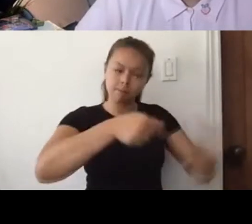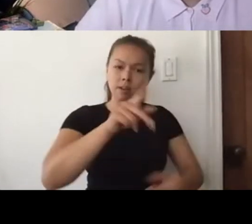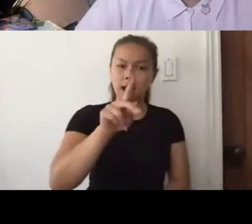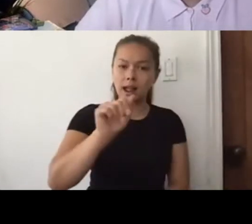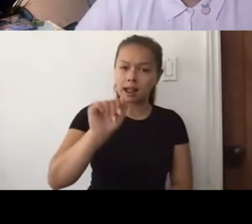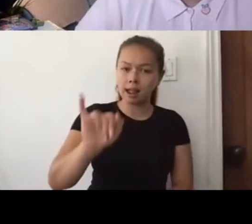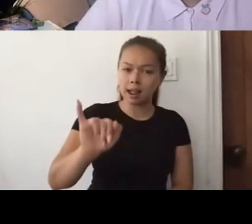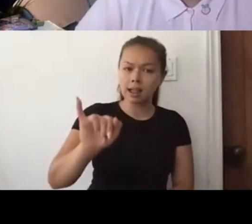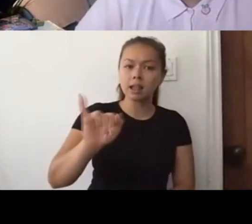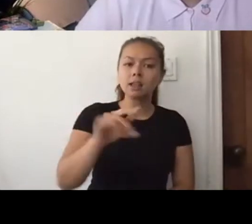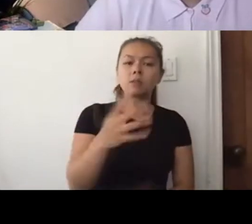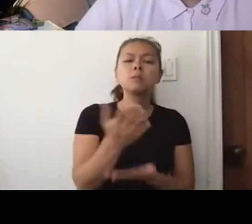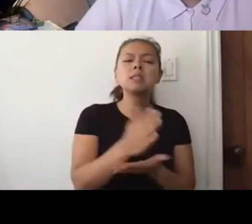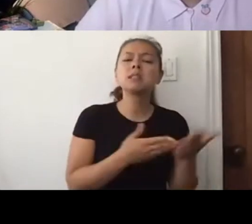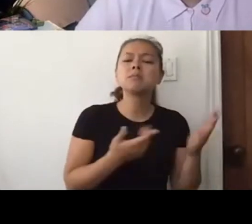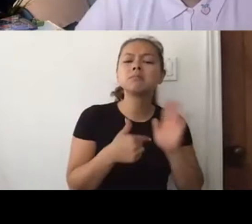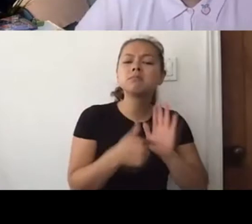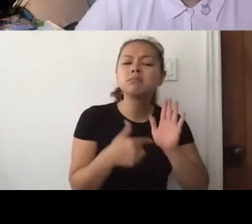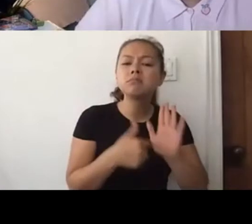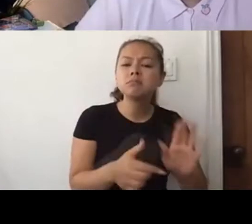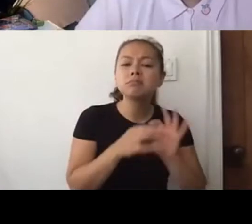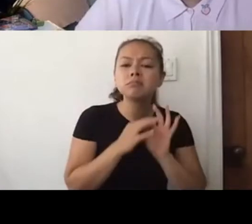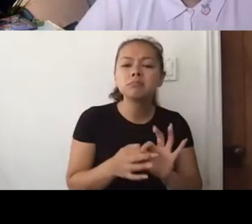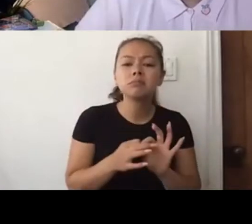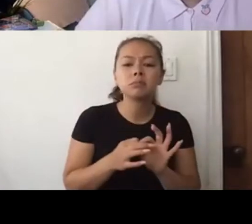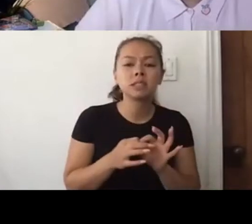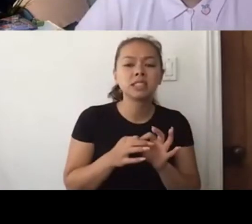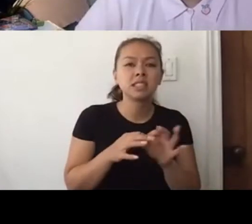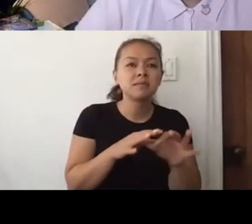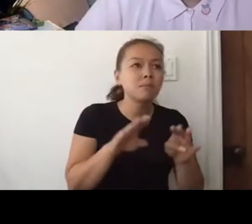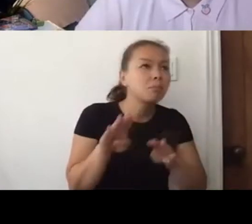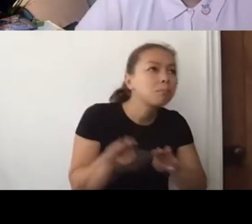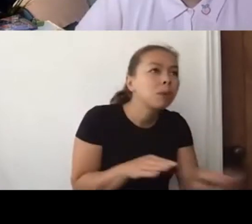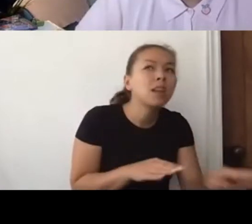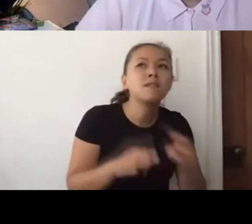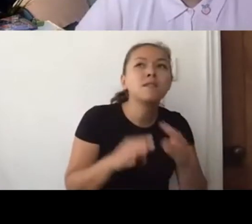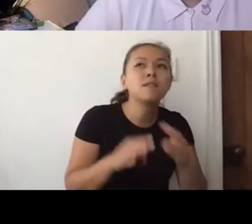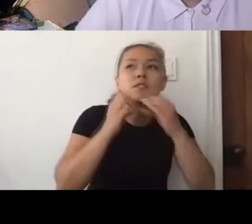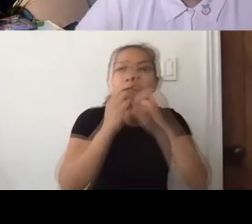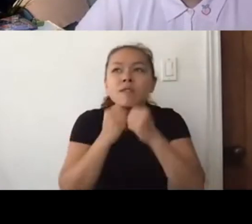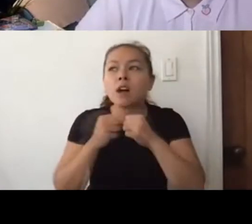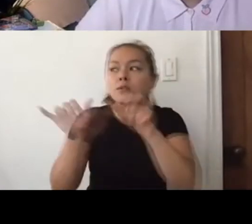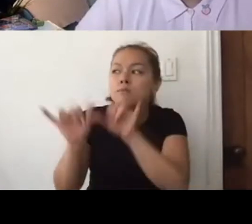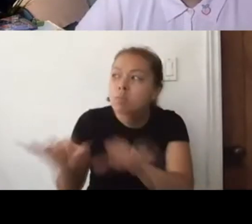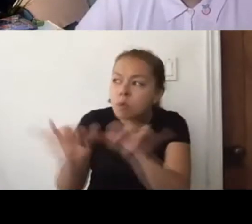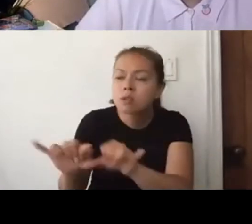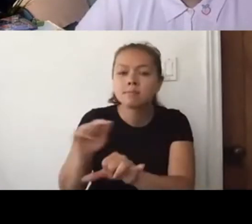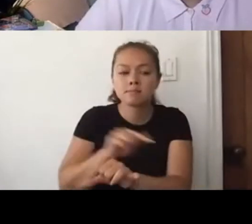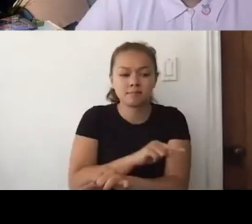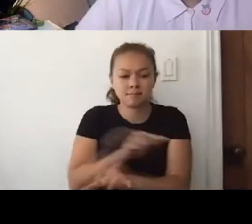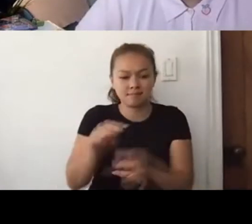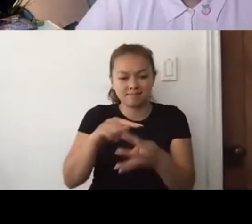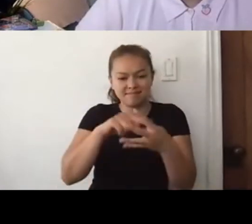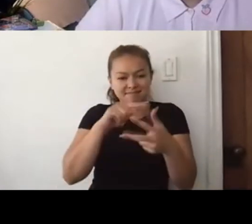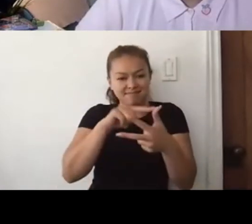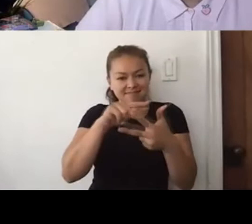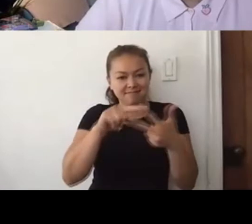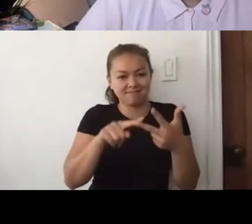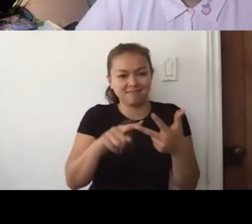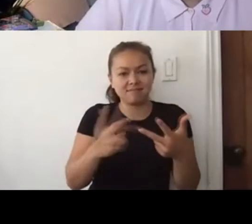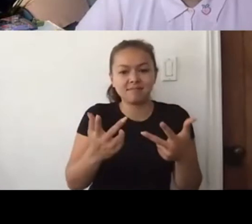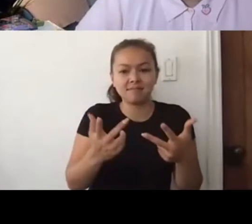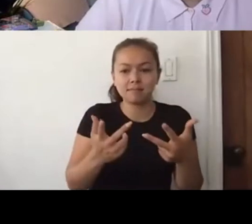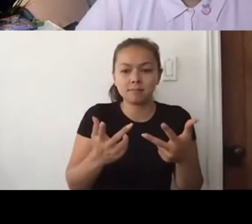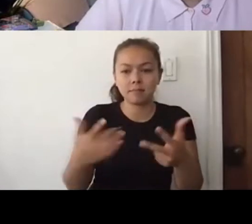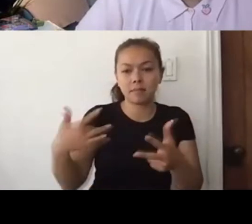these examples? If we think about behaviors, values, and norms that uphold this maybe traditional and in many ways harmful